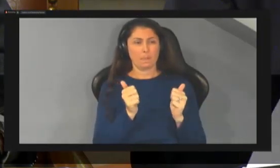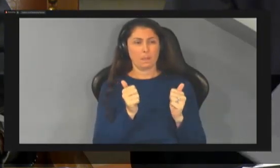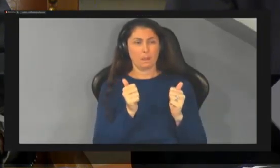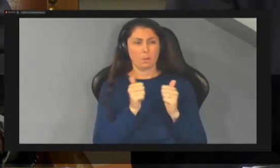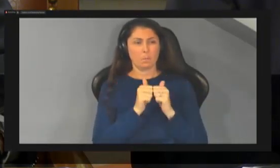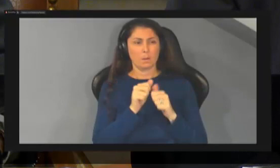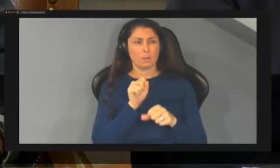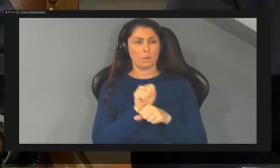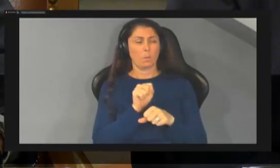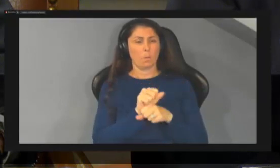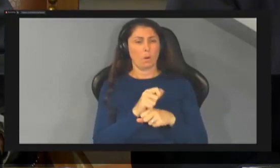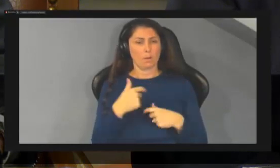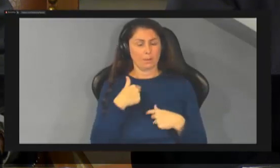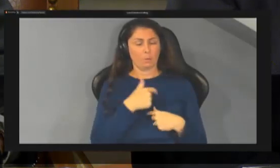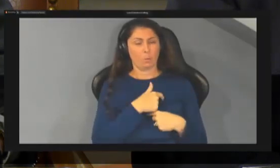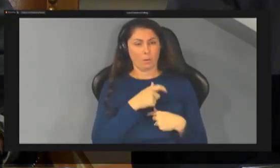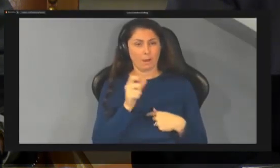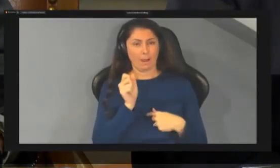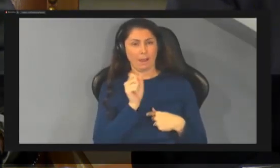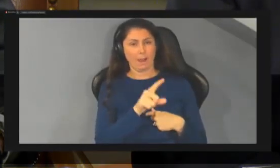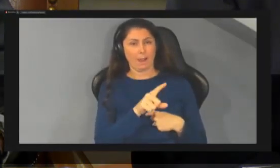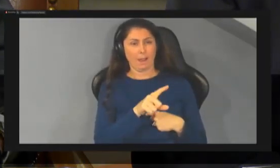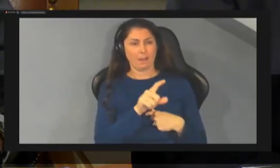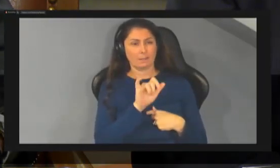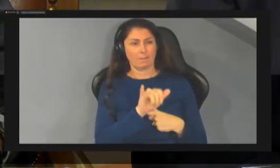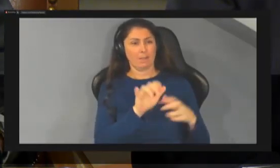we ask of this body to do.